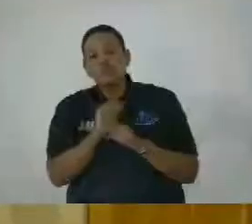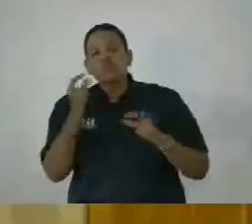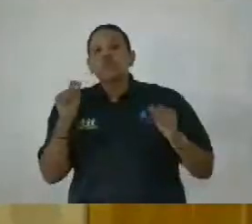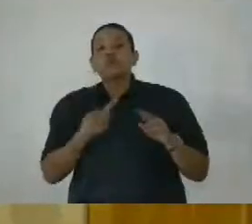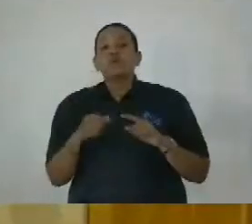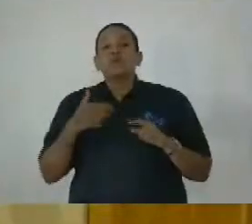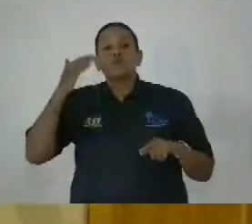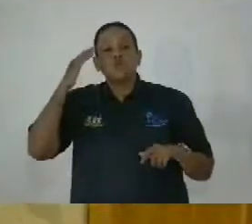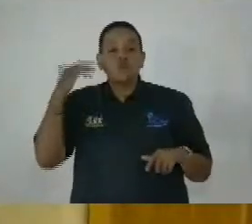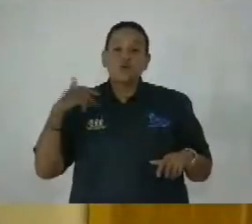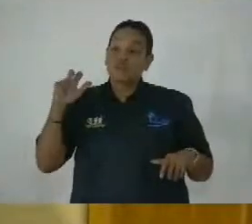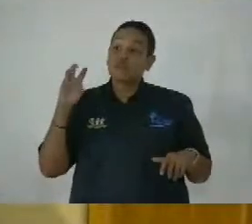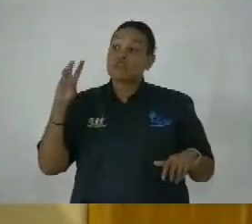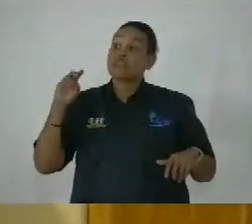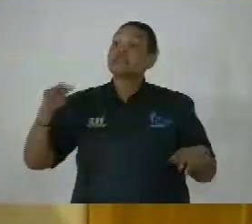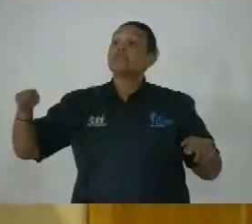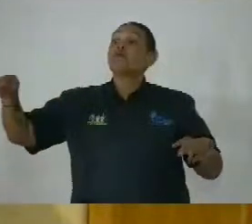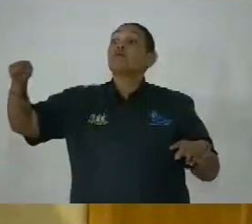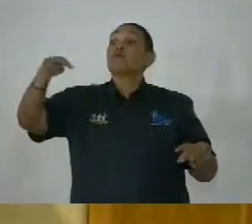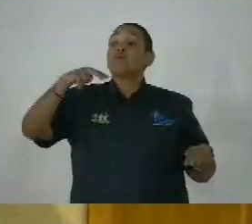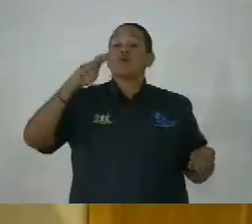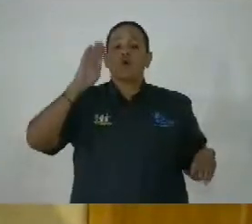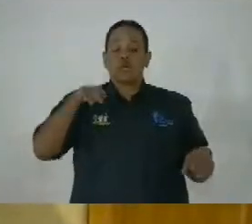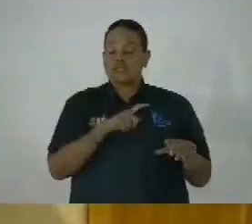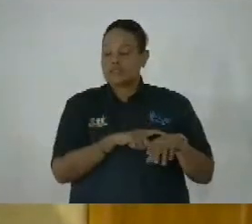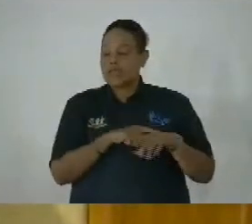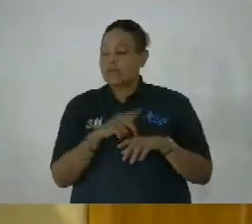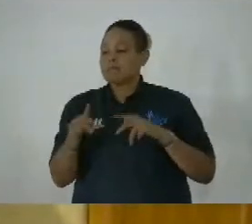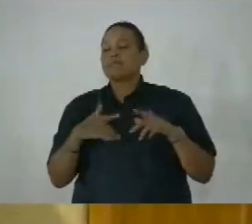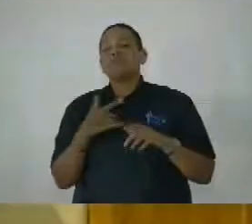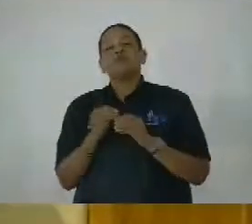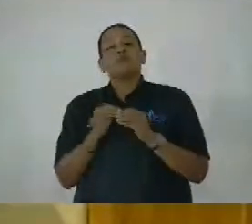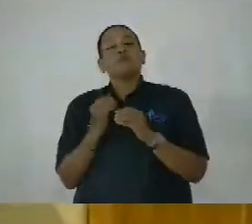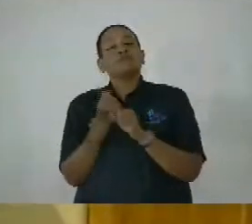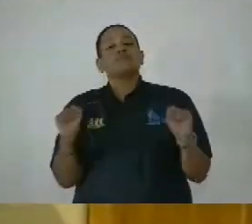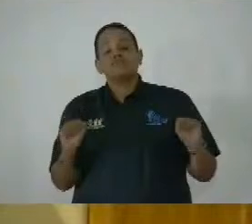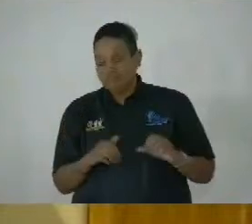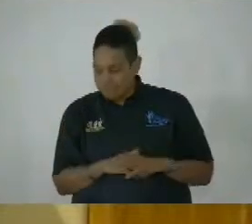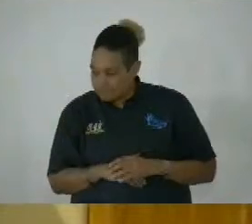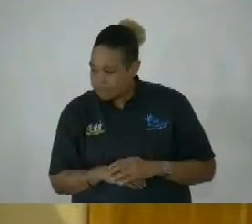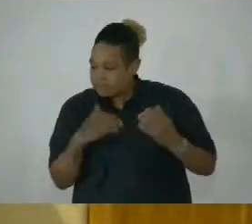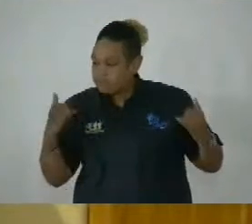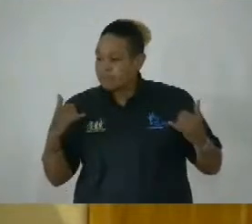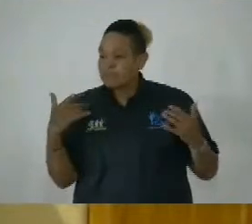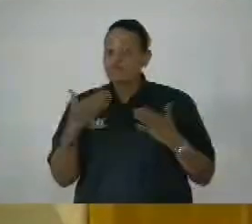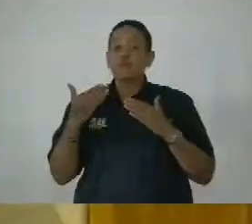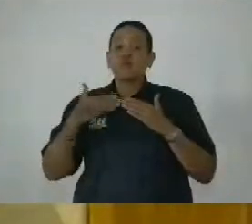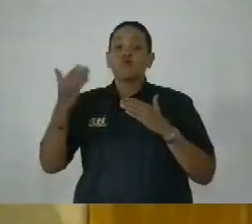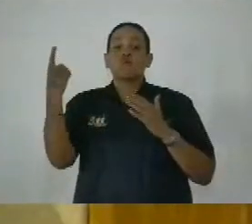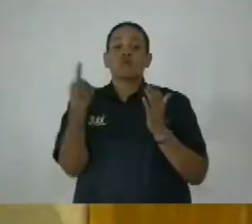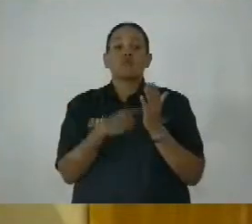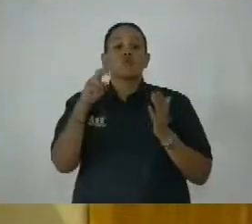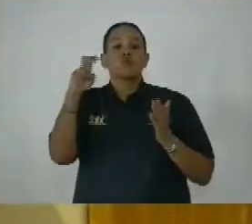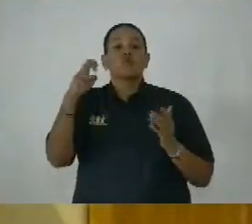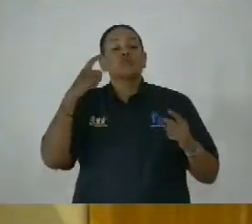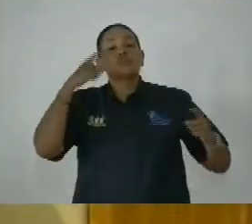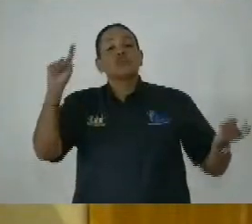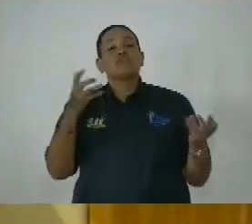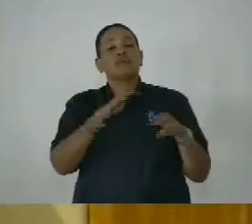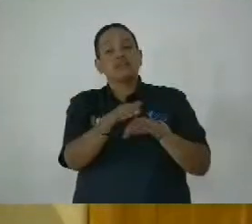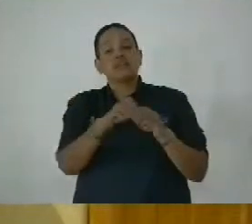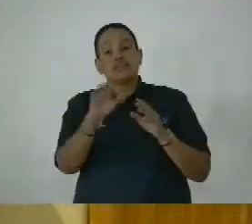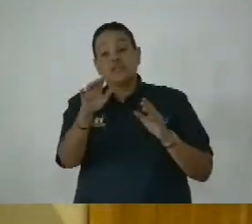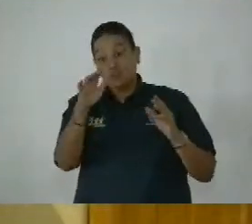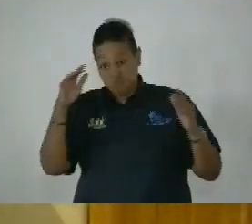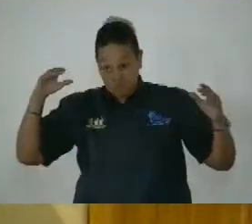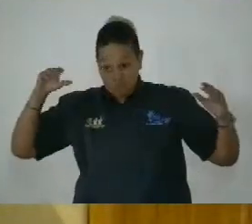have a 360 view all time, citizens feel more secure. Yeah. To date, over 1,200 cameras have been successfully integrated in the